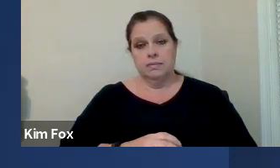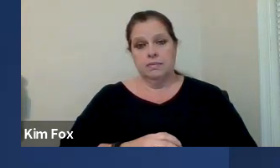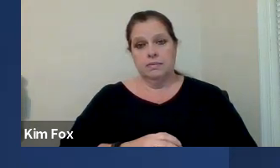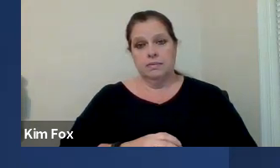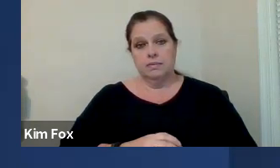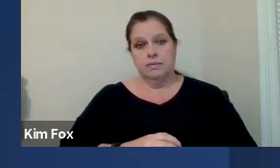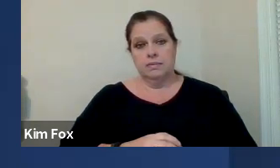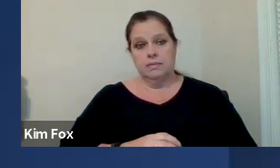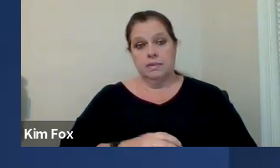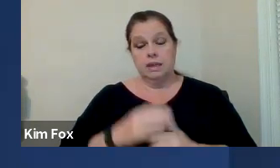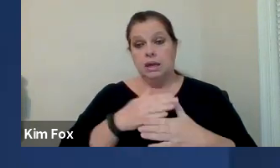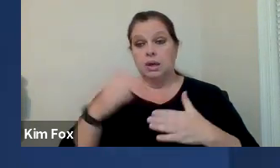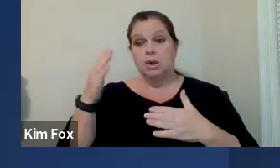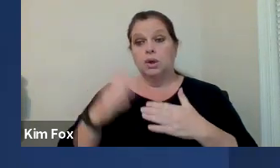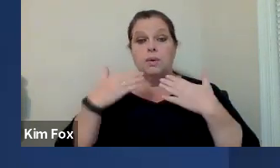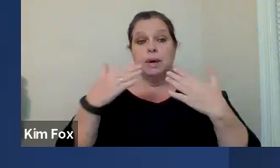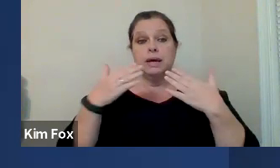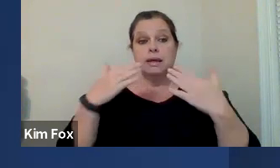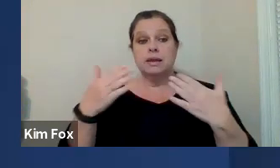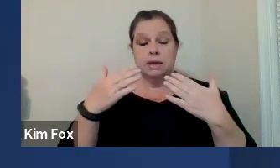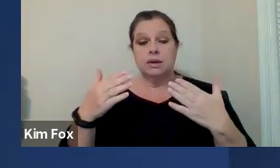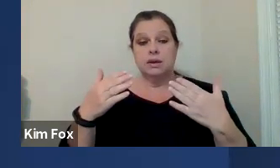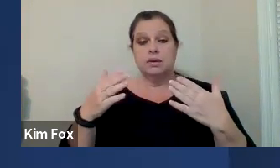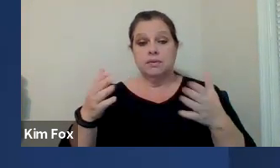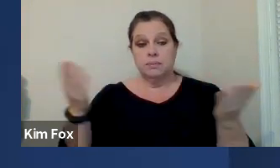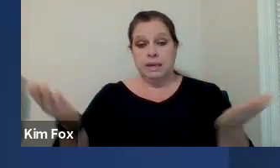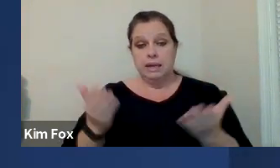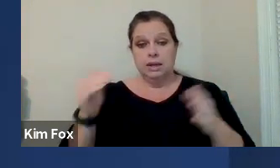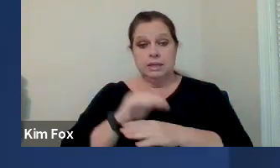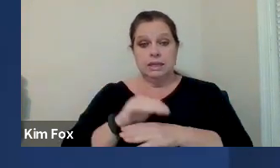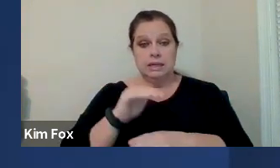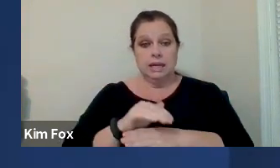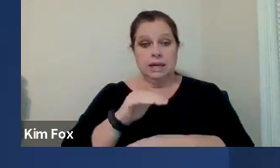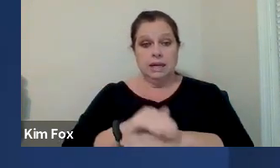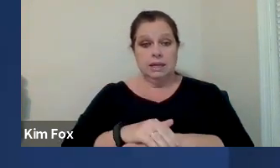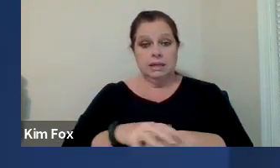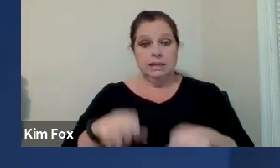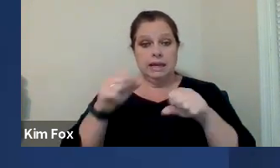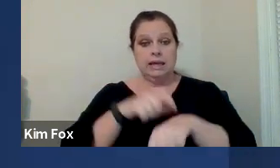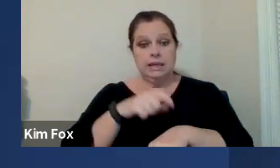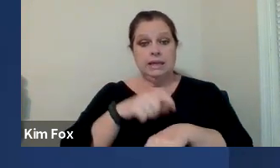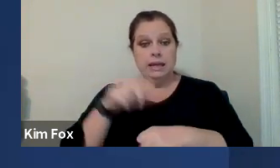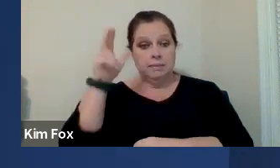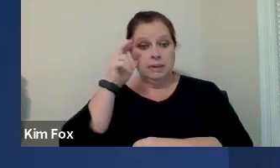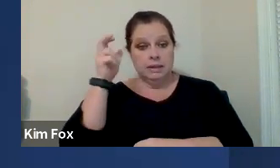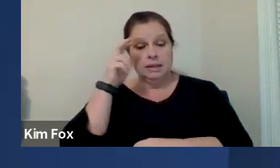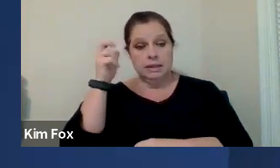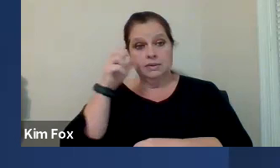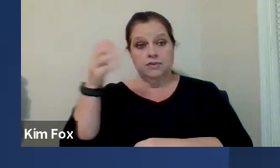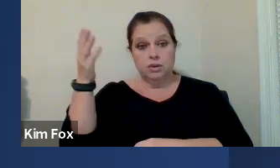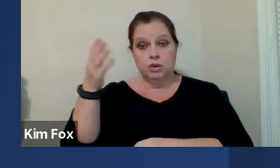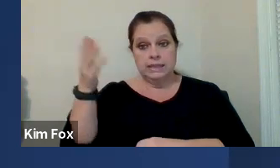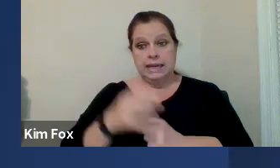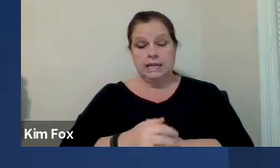In closing, I want to thank everybody for being here tonight and taking the time to listen to this